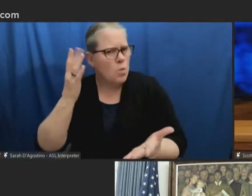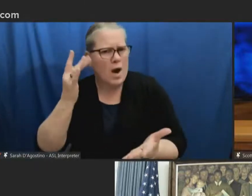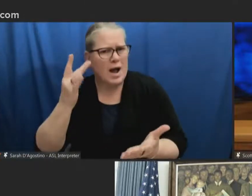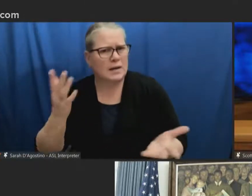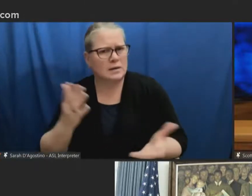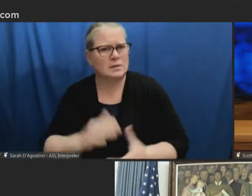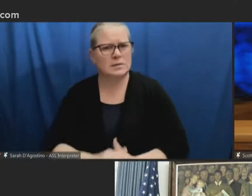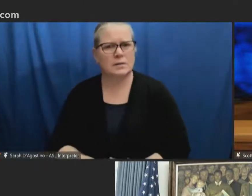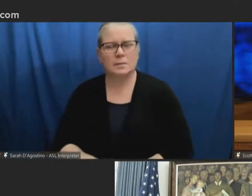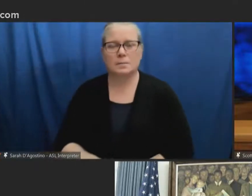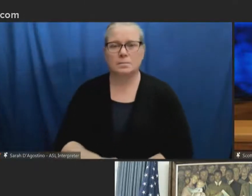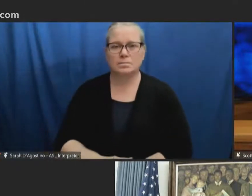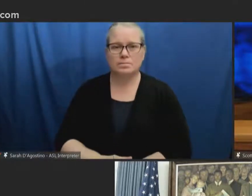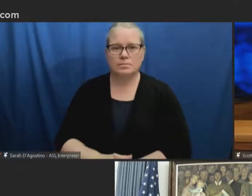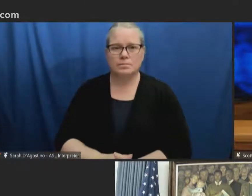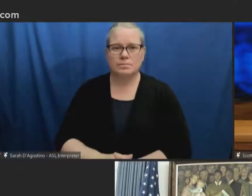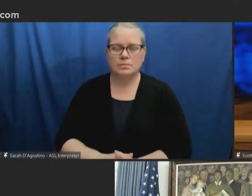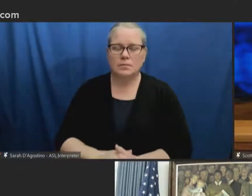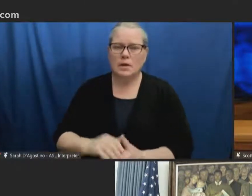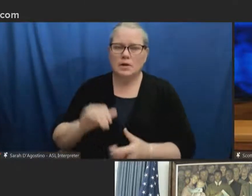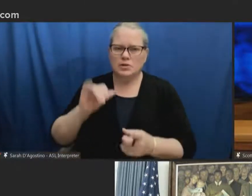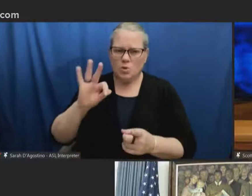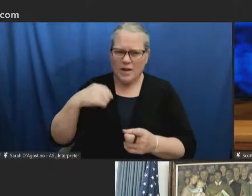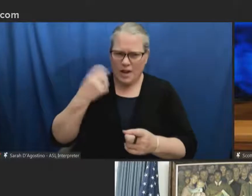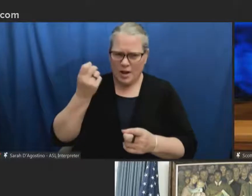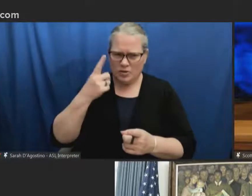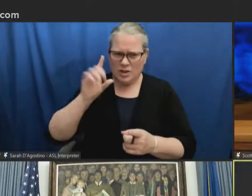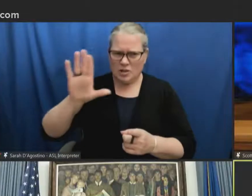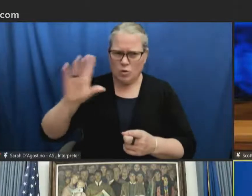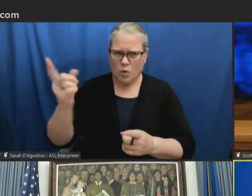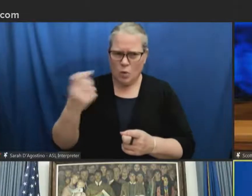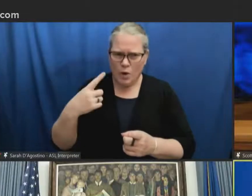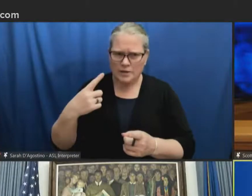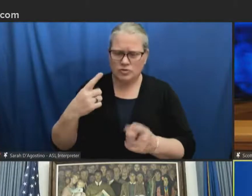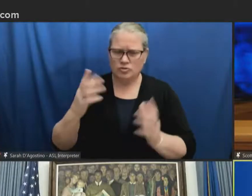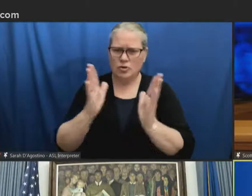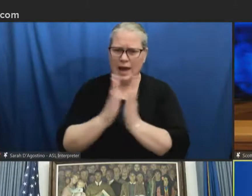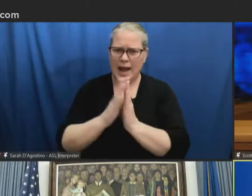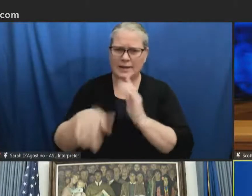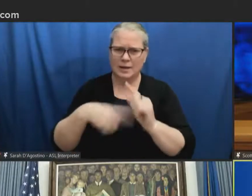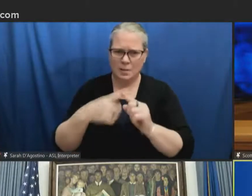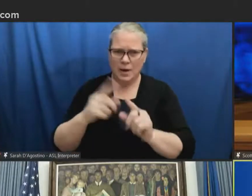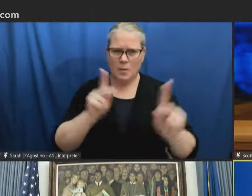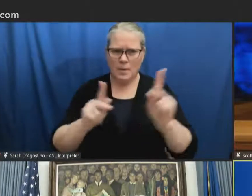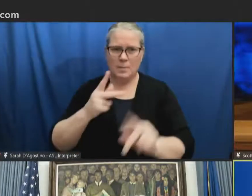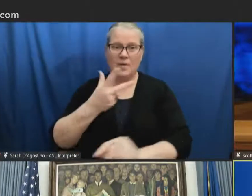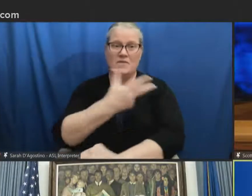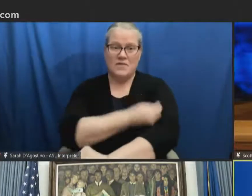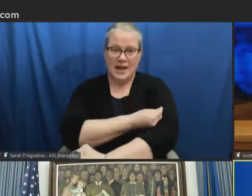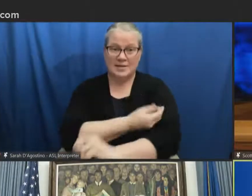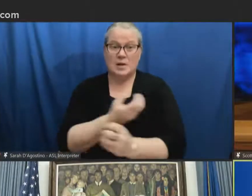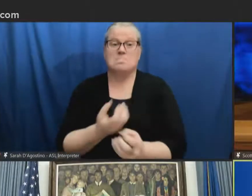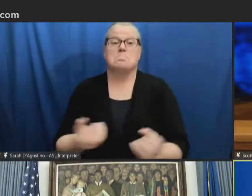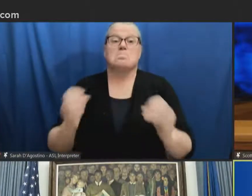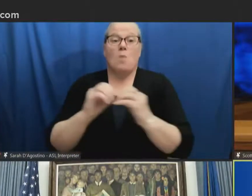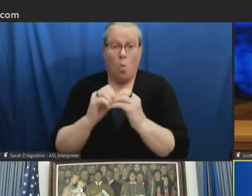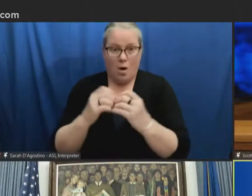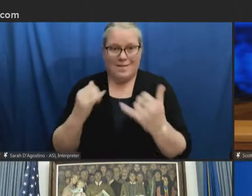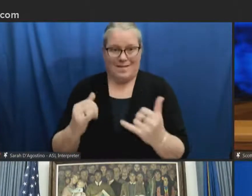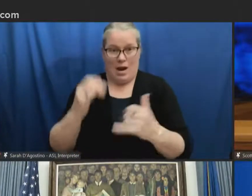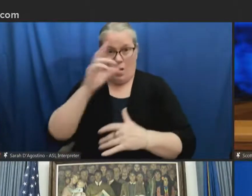So if I'm understanding your question correctly, you're asking about more fully vaccinated people being admitted to the hospital, correct,